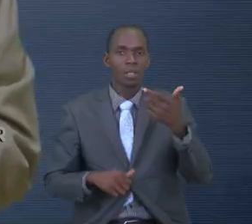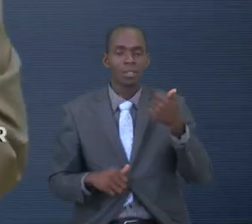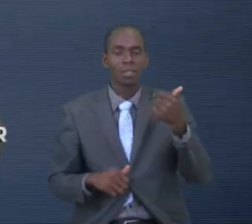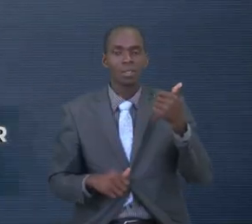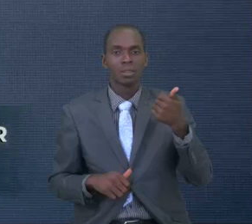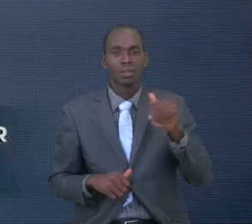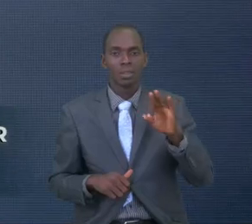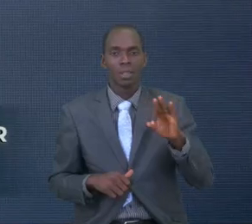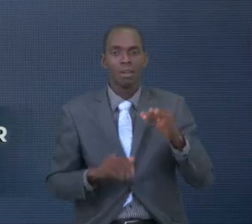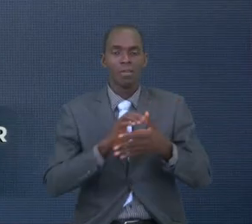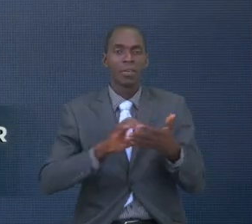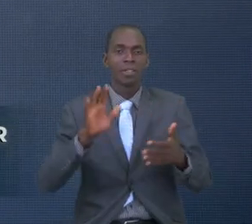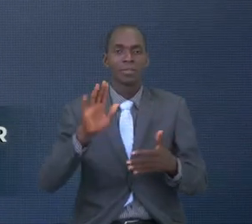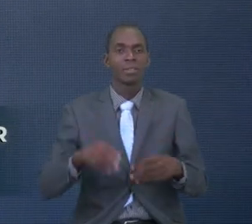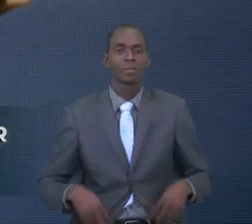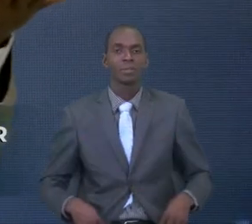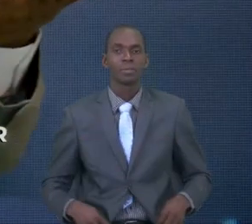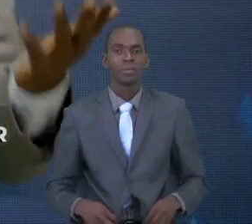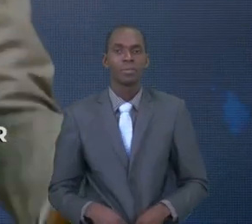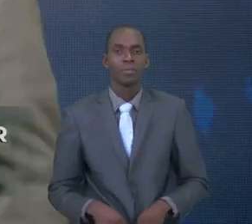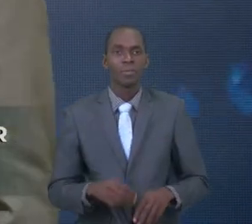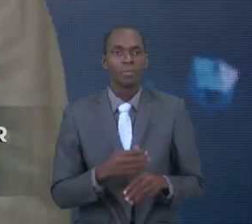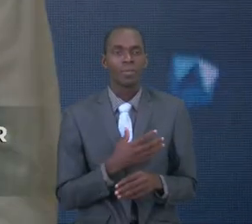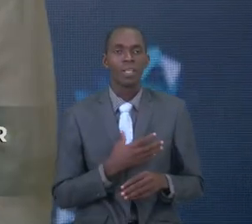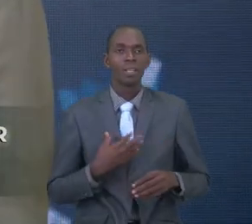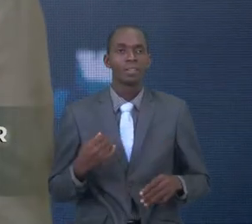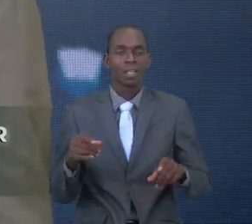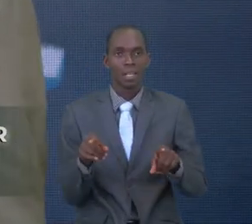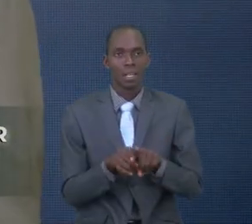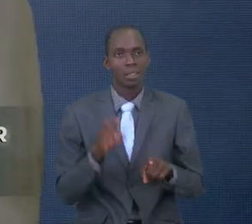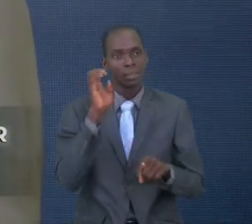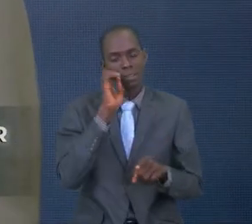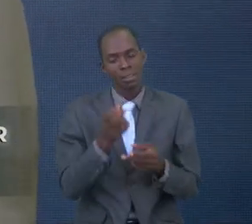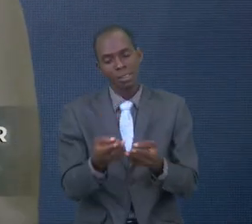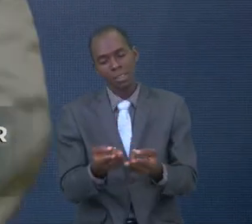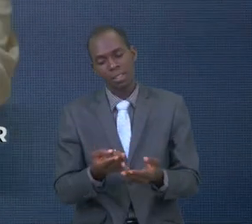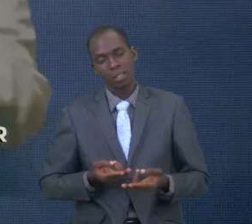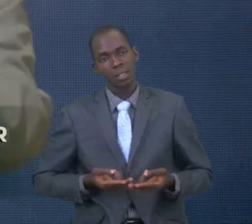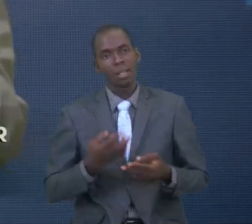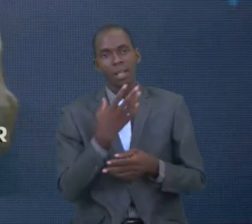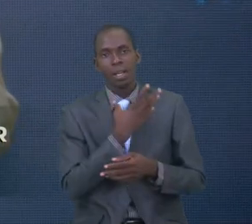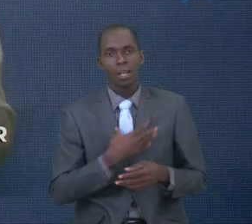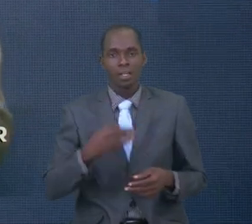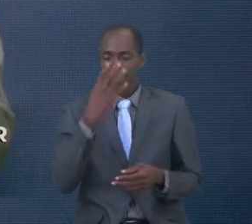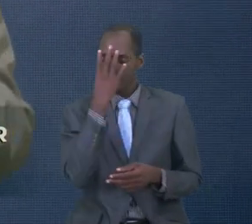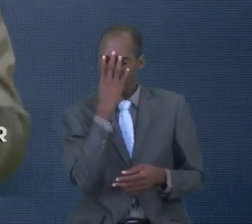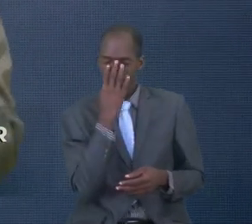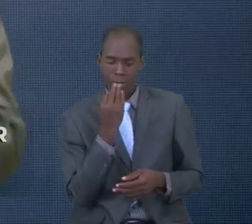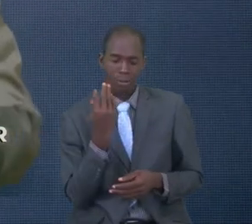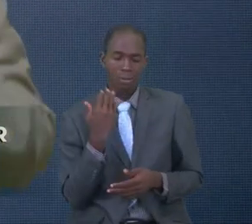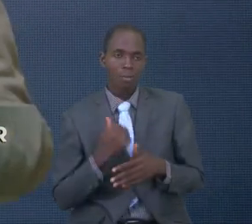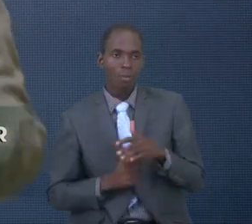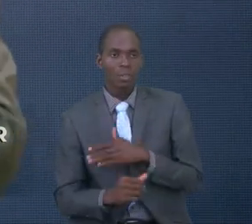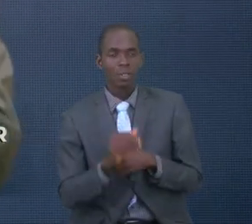19, verse 5. And as he lay and slept under a juniper